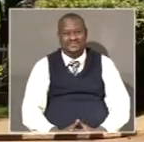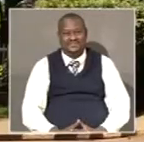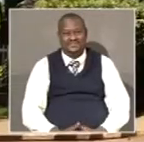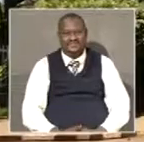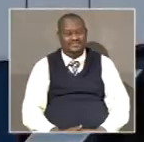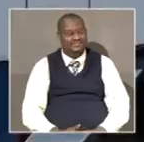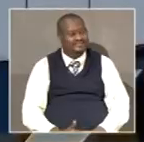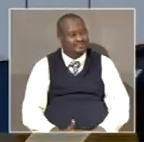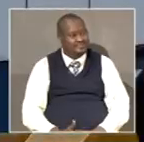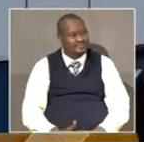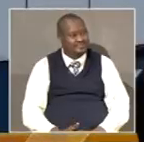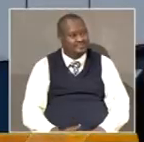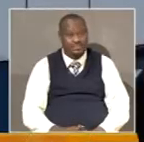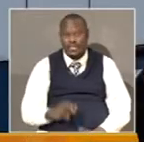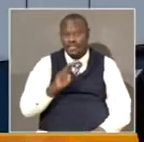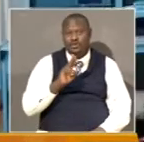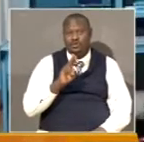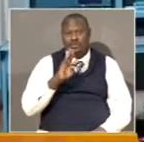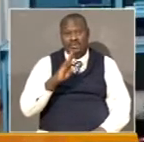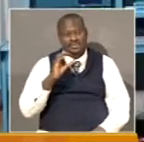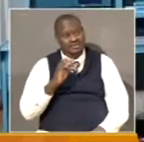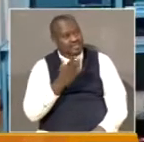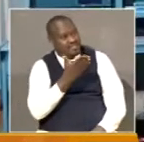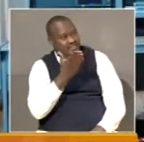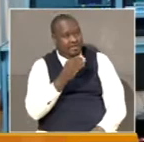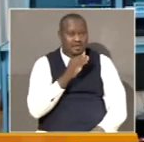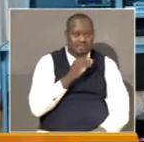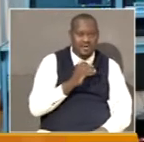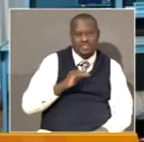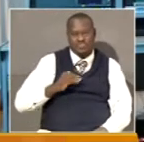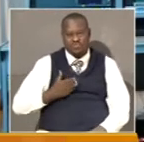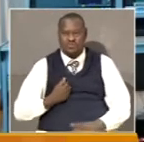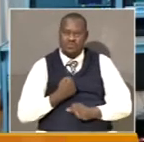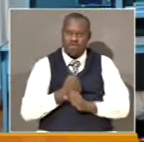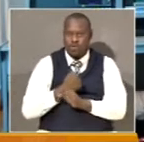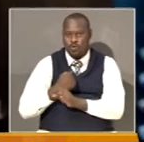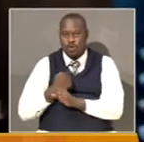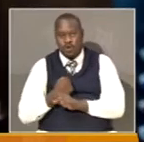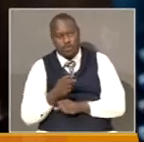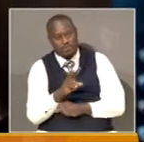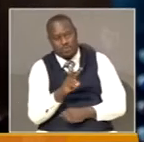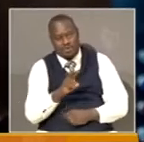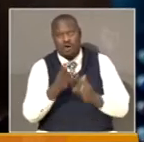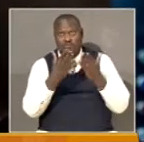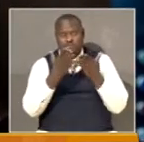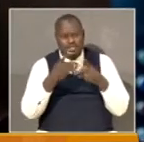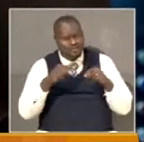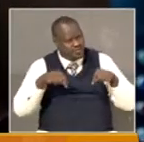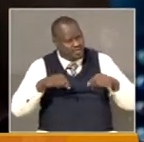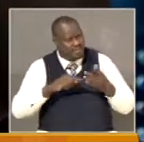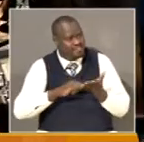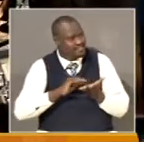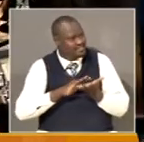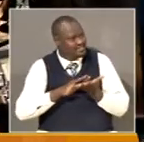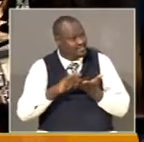A normal workday at Uganda Broadcasting Corporation. Both men and women execute the daily tasks. But this Thursday has been